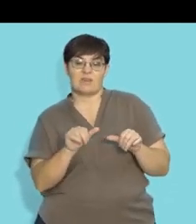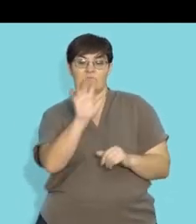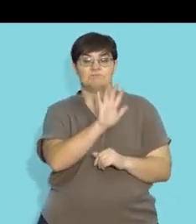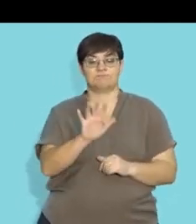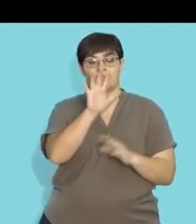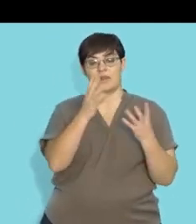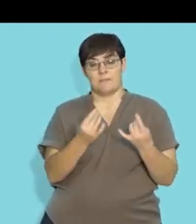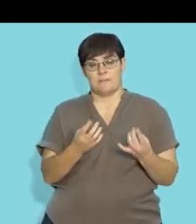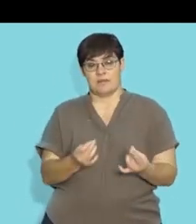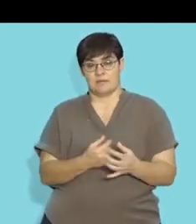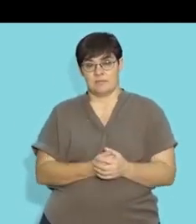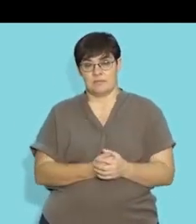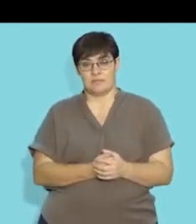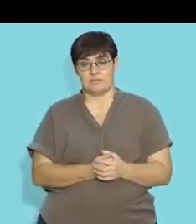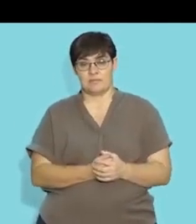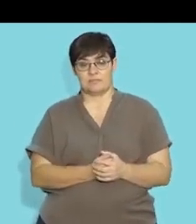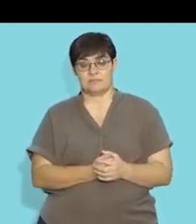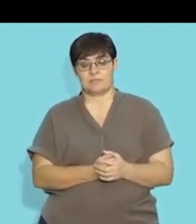Estimate the average number